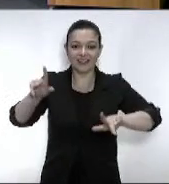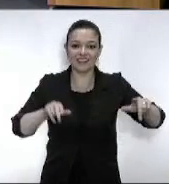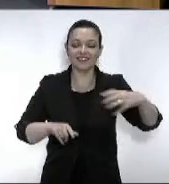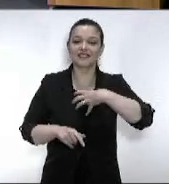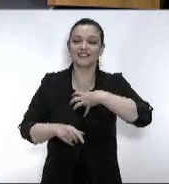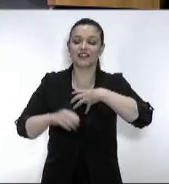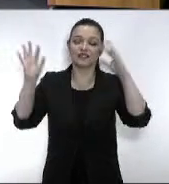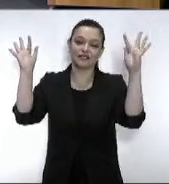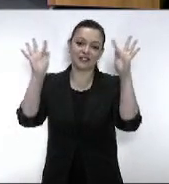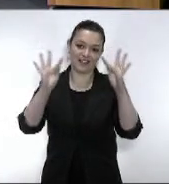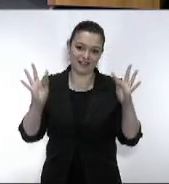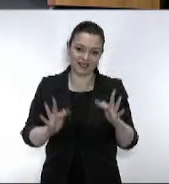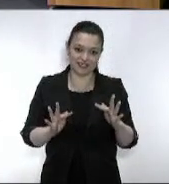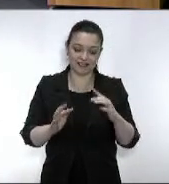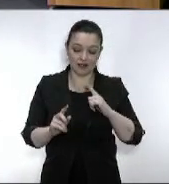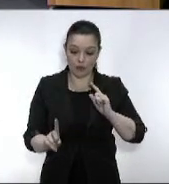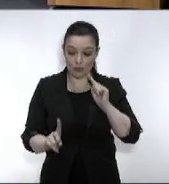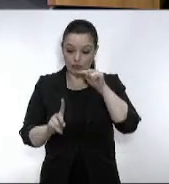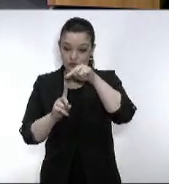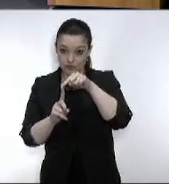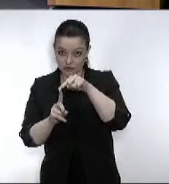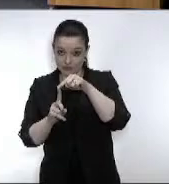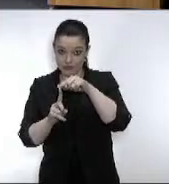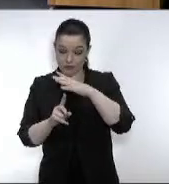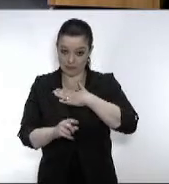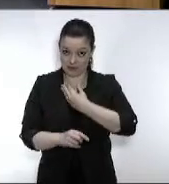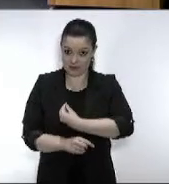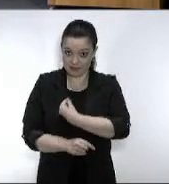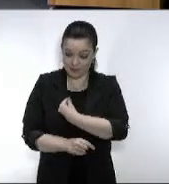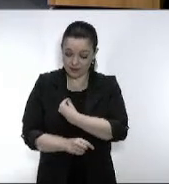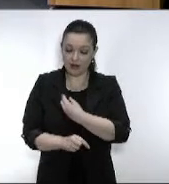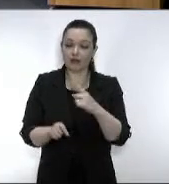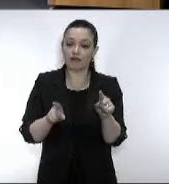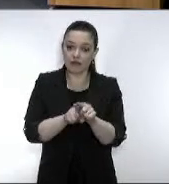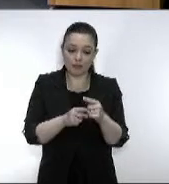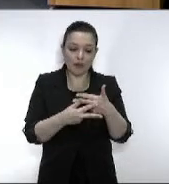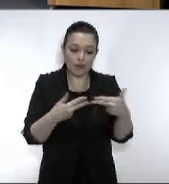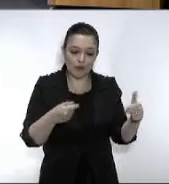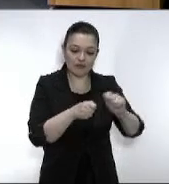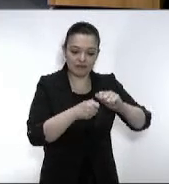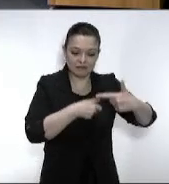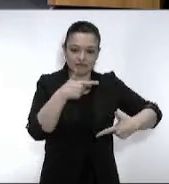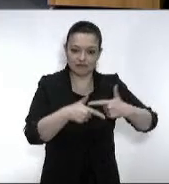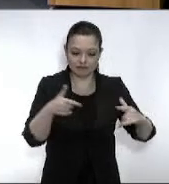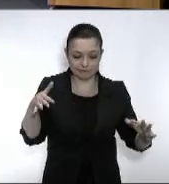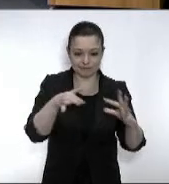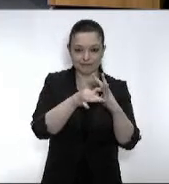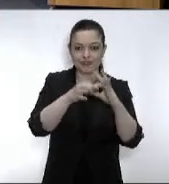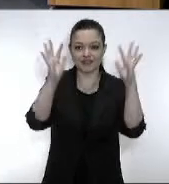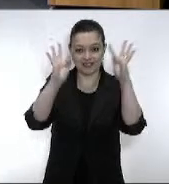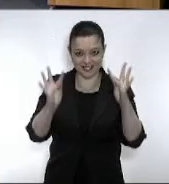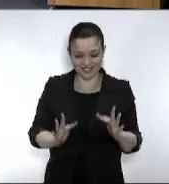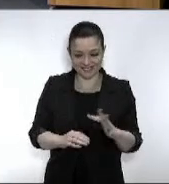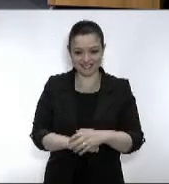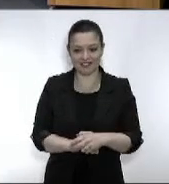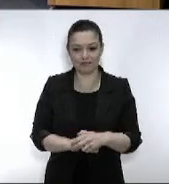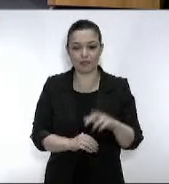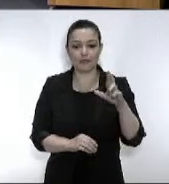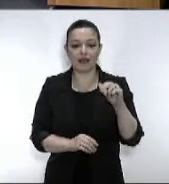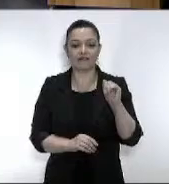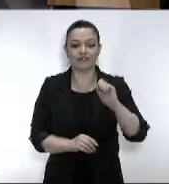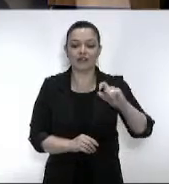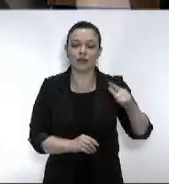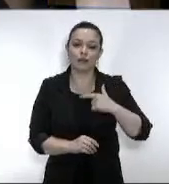Is going to be happy when he unites his purpose with what he or she is able to do. And